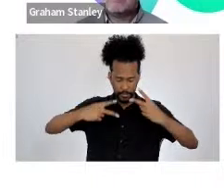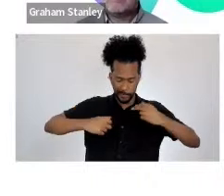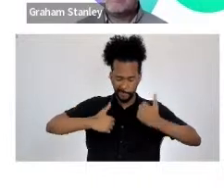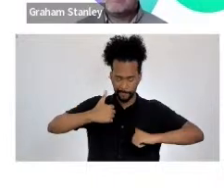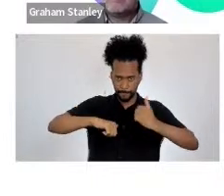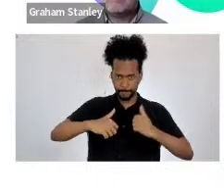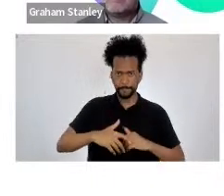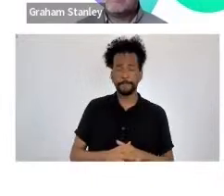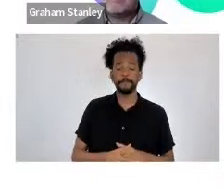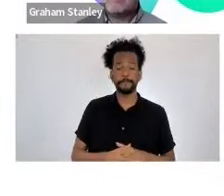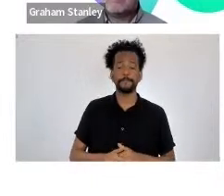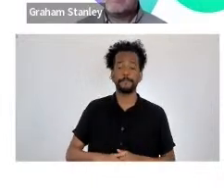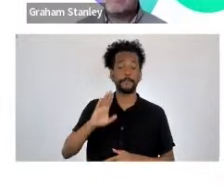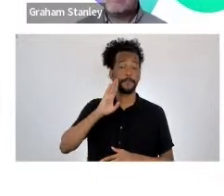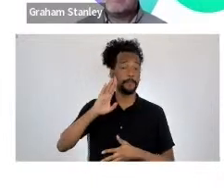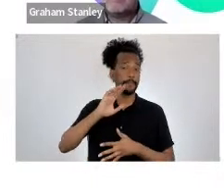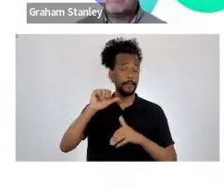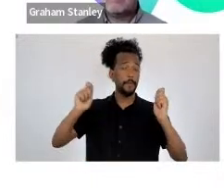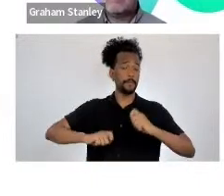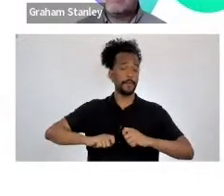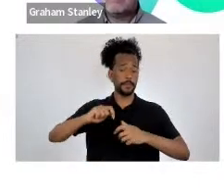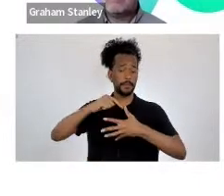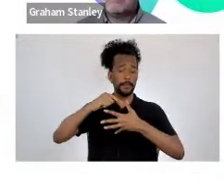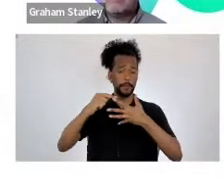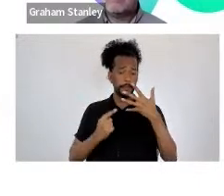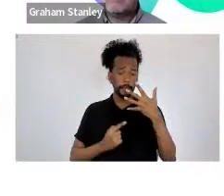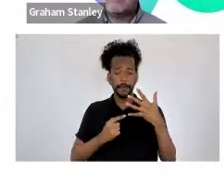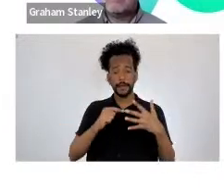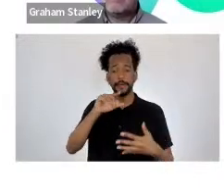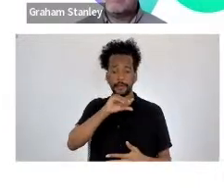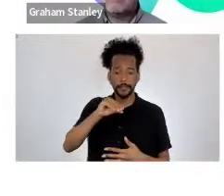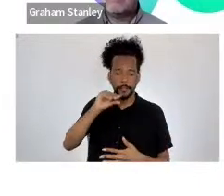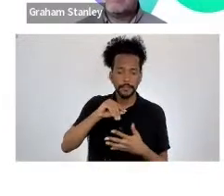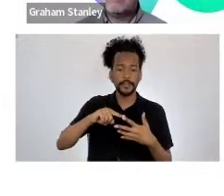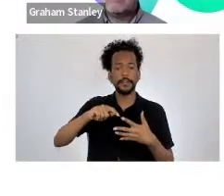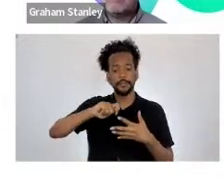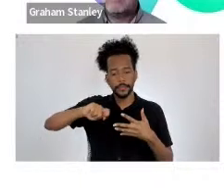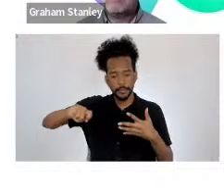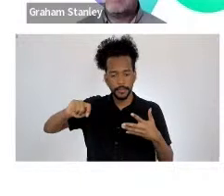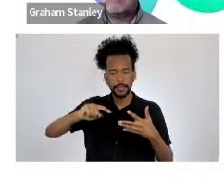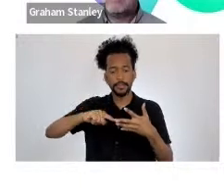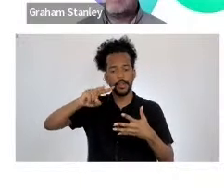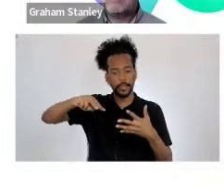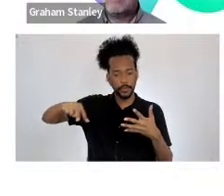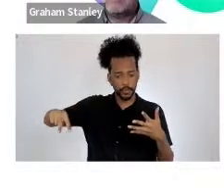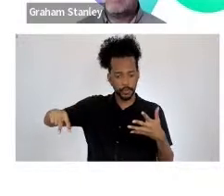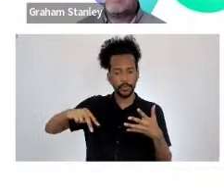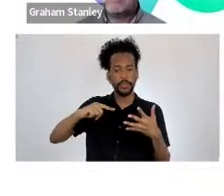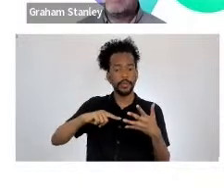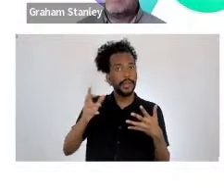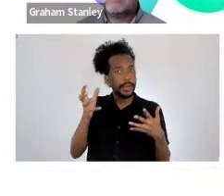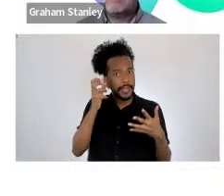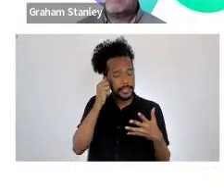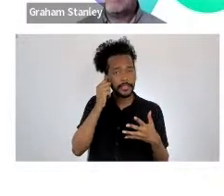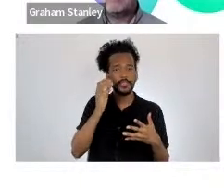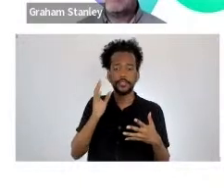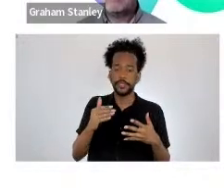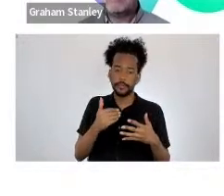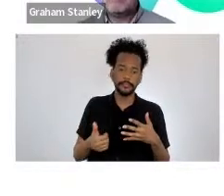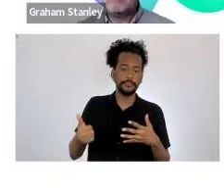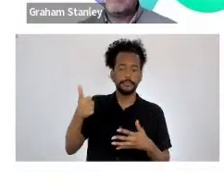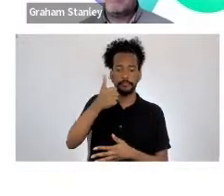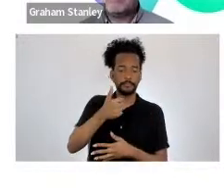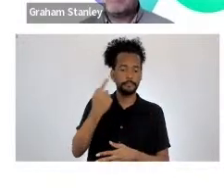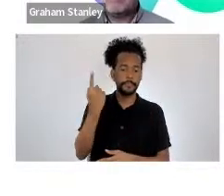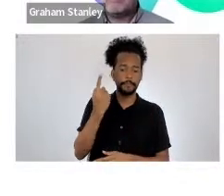speaking, writing, and reading emerged quite strongly, listening did not emerge from the initial part of our study. We found